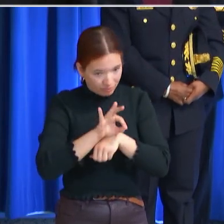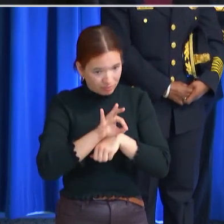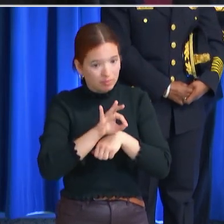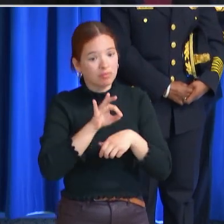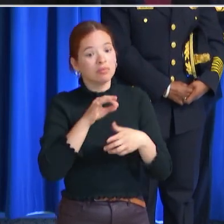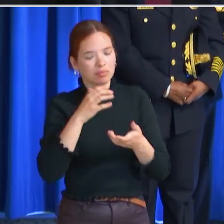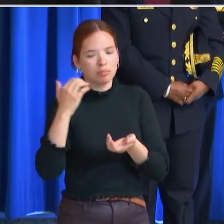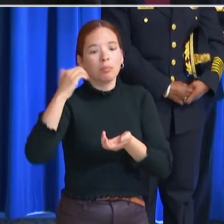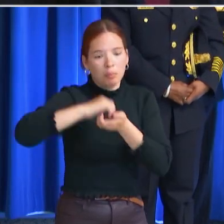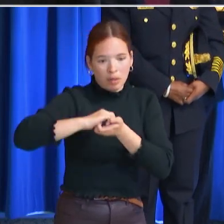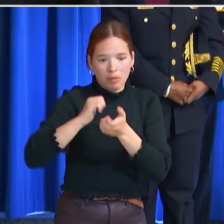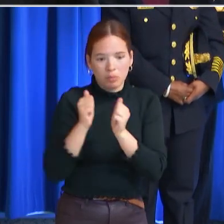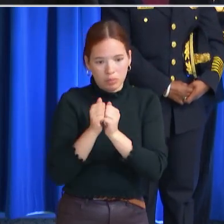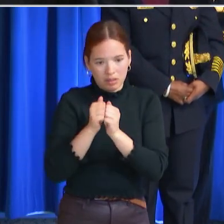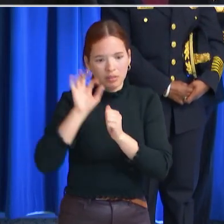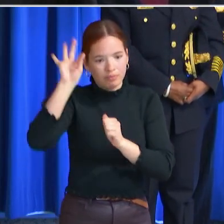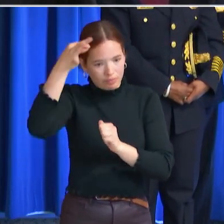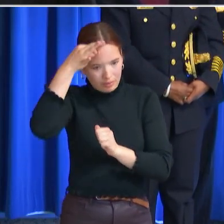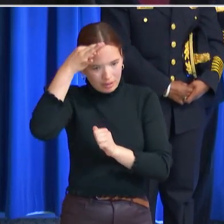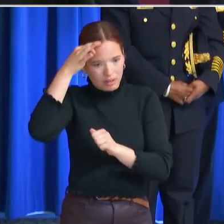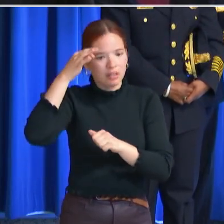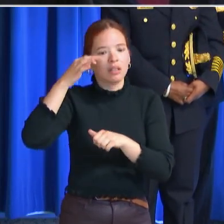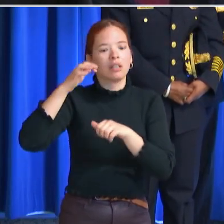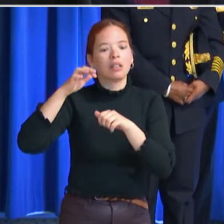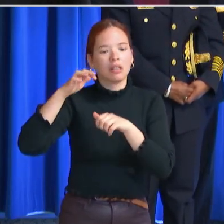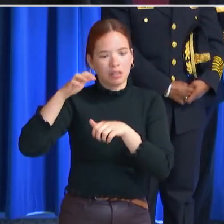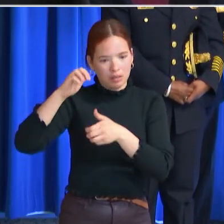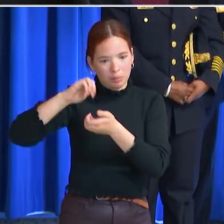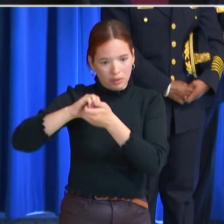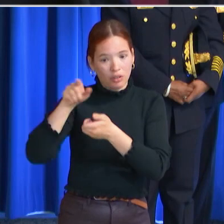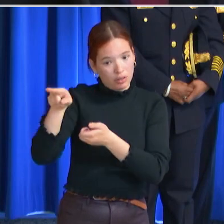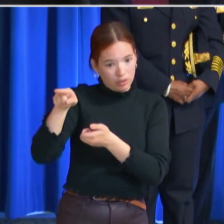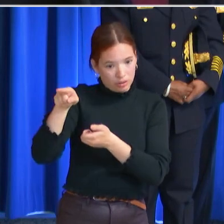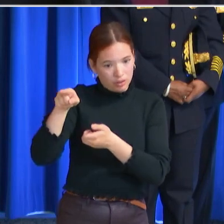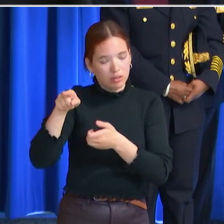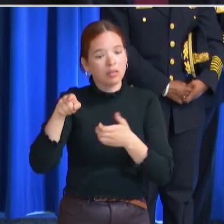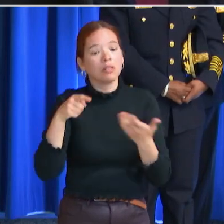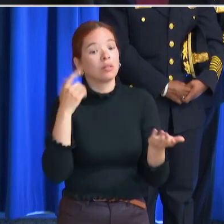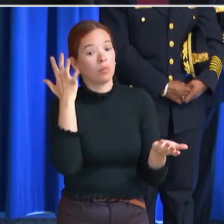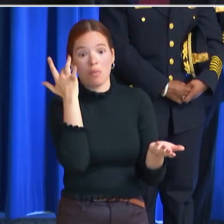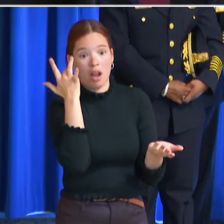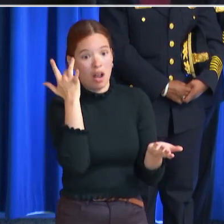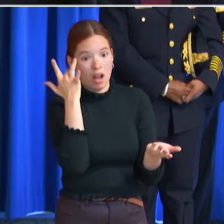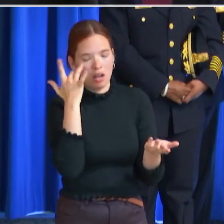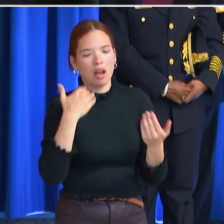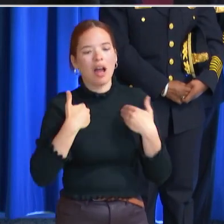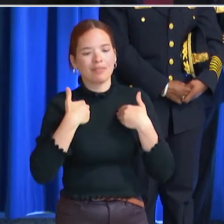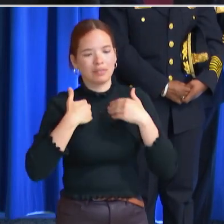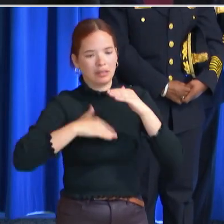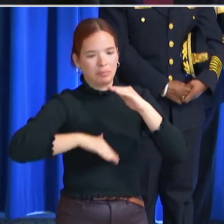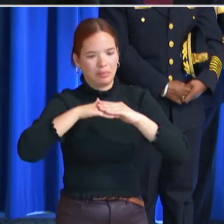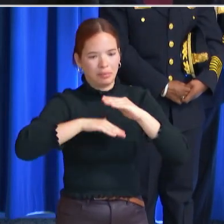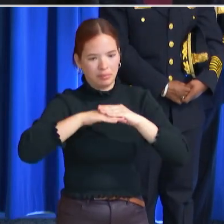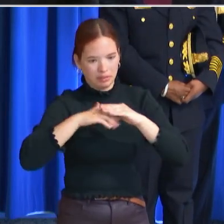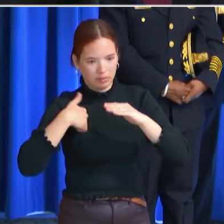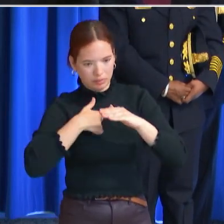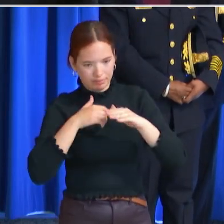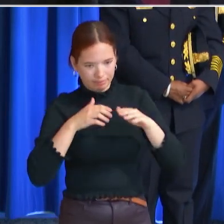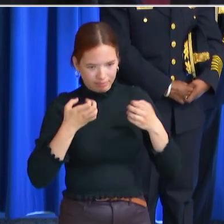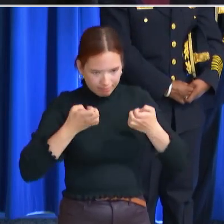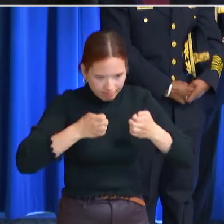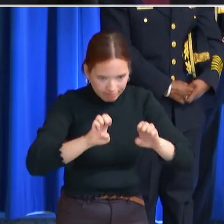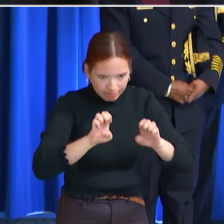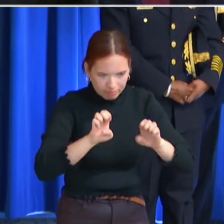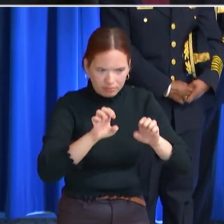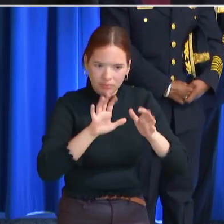along with our federal partners to make sure that we are able to really maximize our efforts. That's the important piece, right?